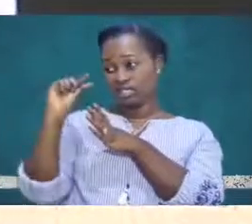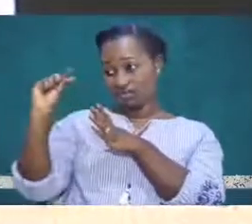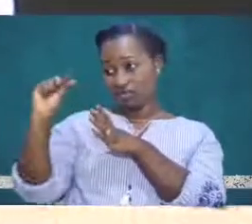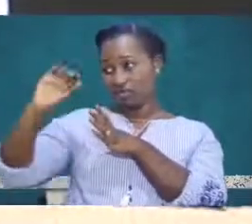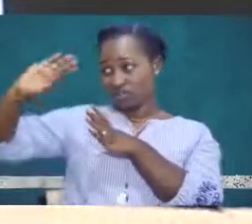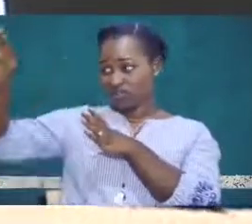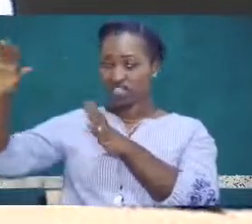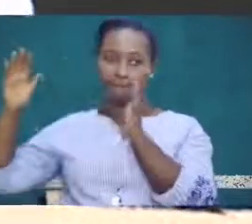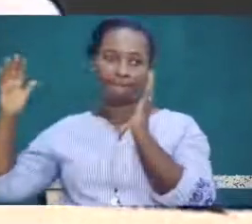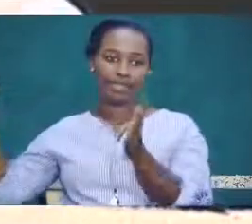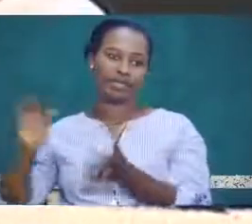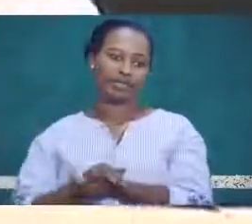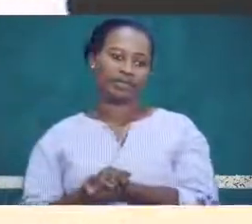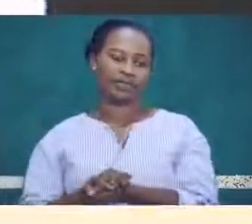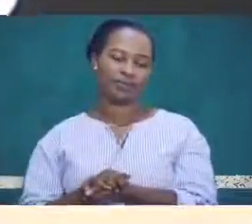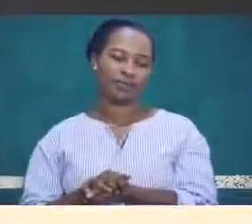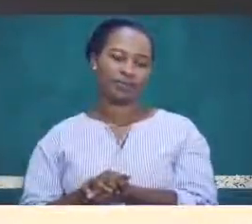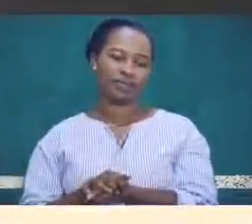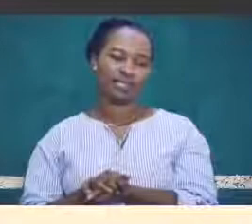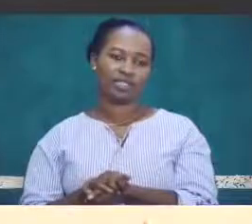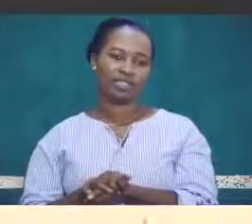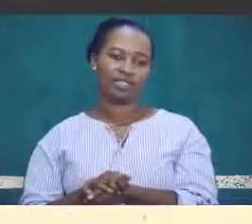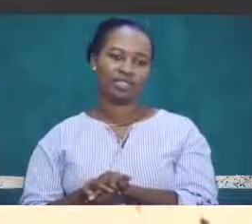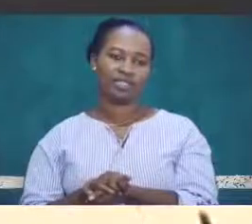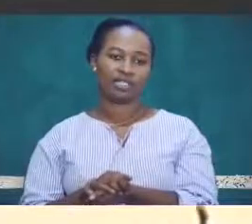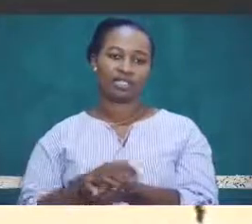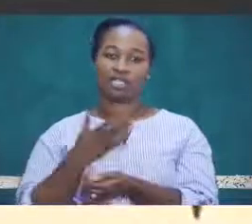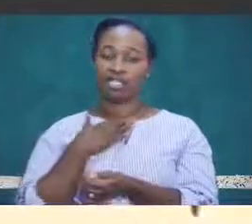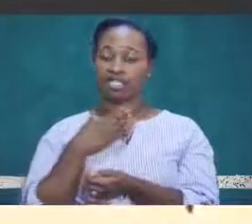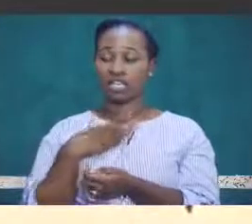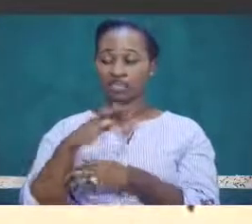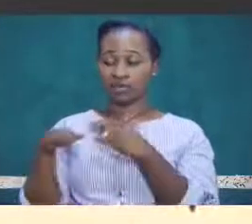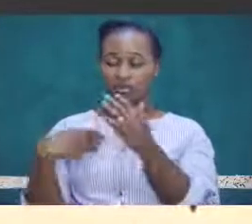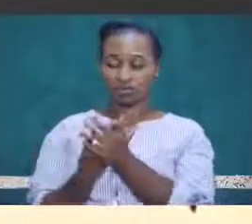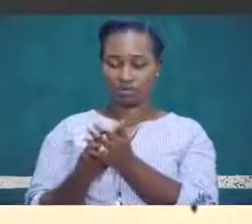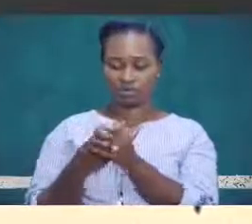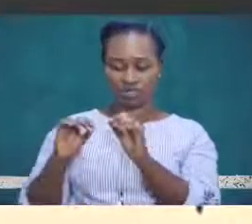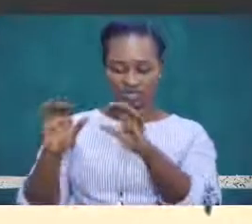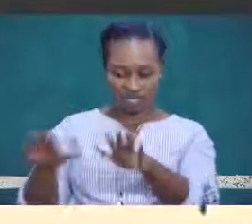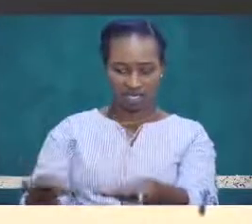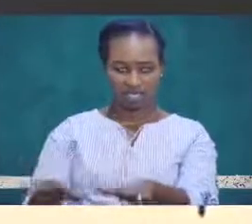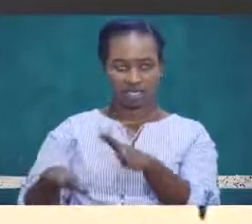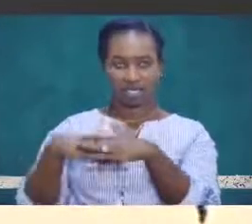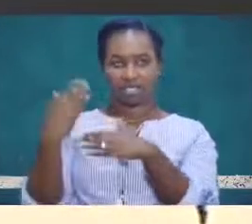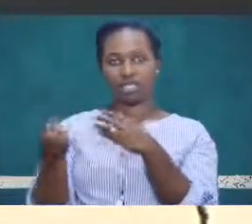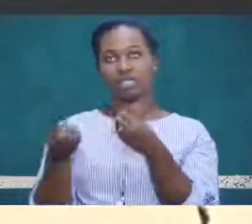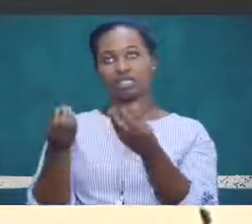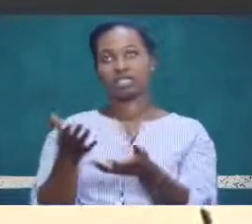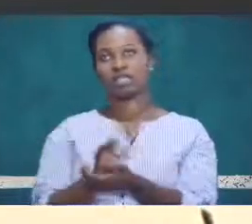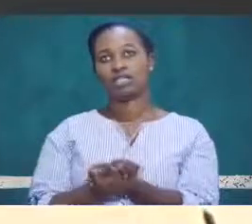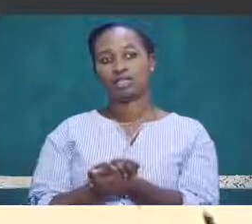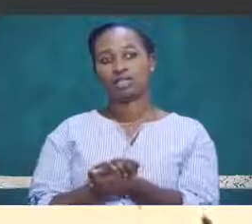bigger mass. I'm going to put these balls on the floor, and I will give them